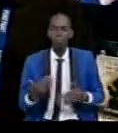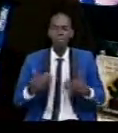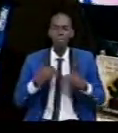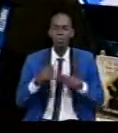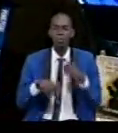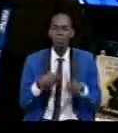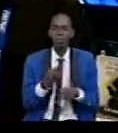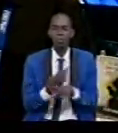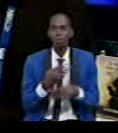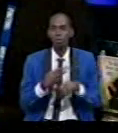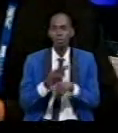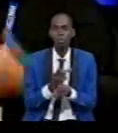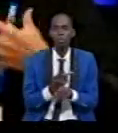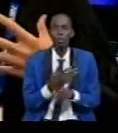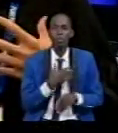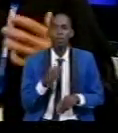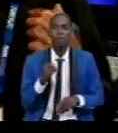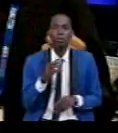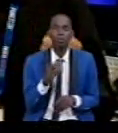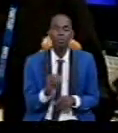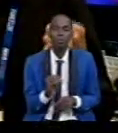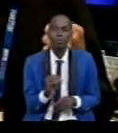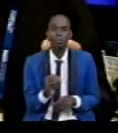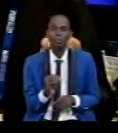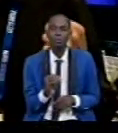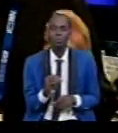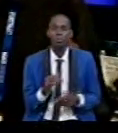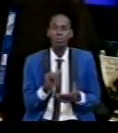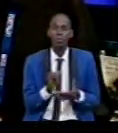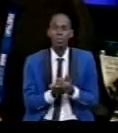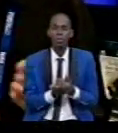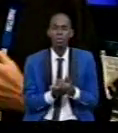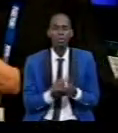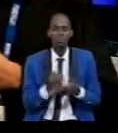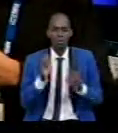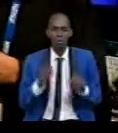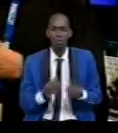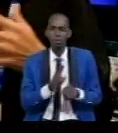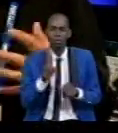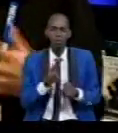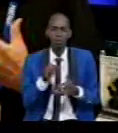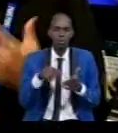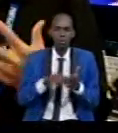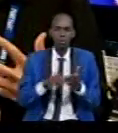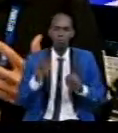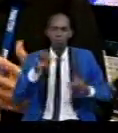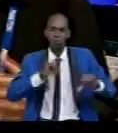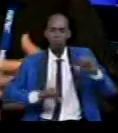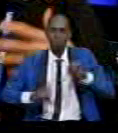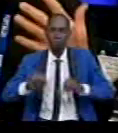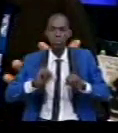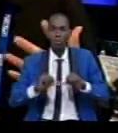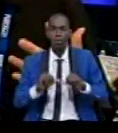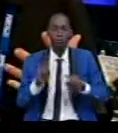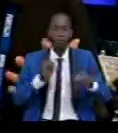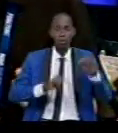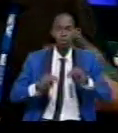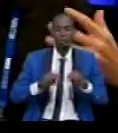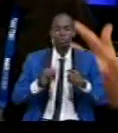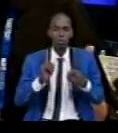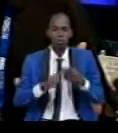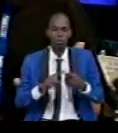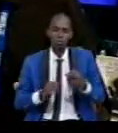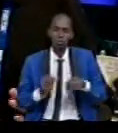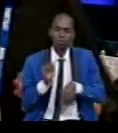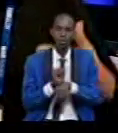production. And so I started to learn, wow, you can use this technology and all this, this arts and this stuff that I love for Jesus,